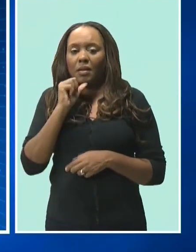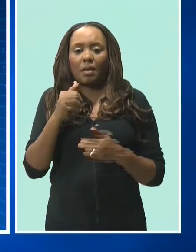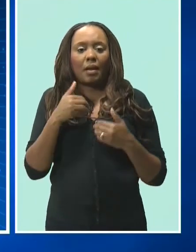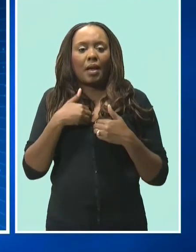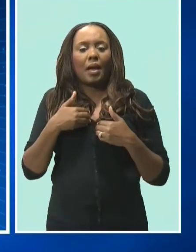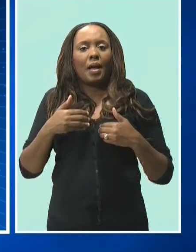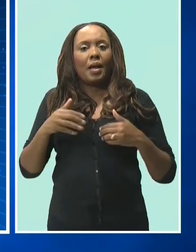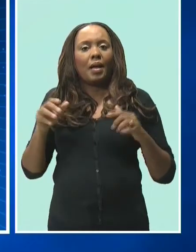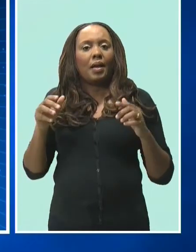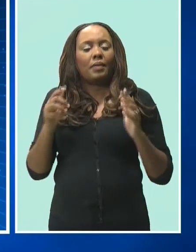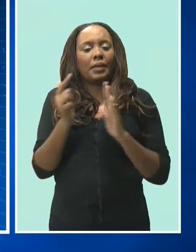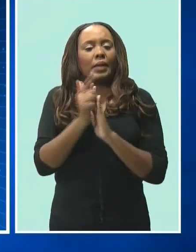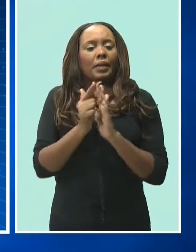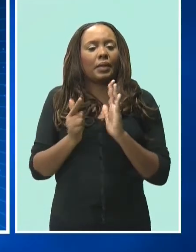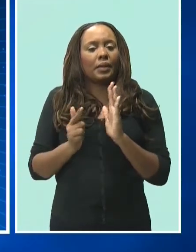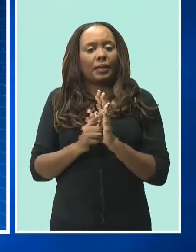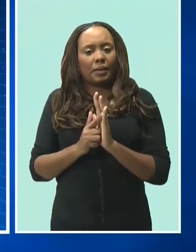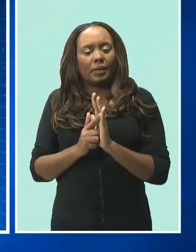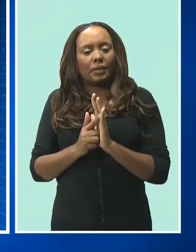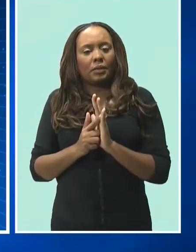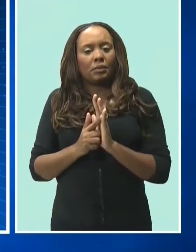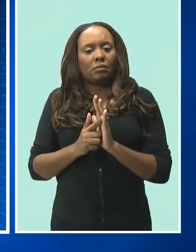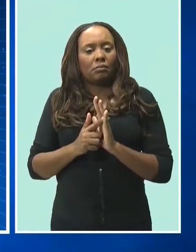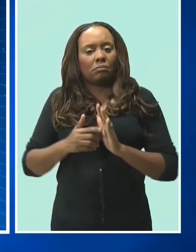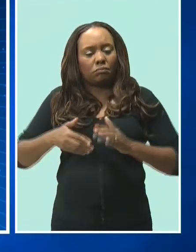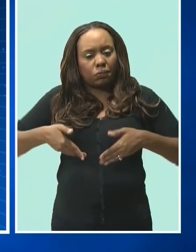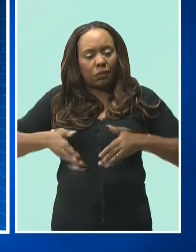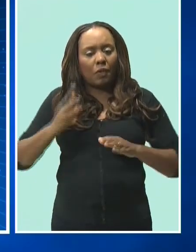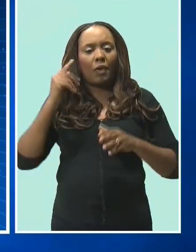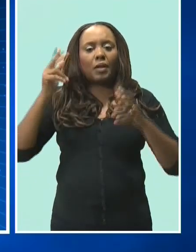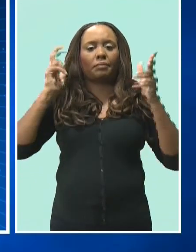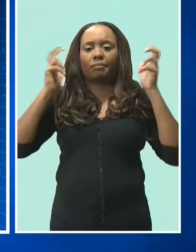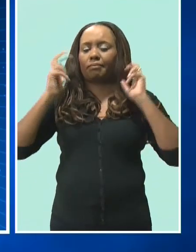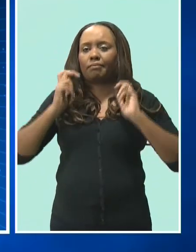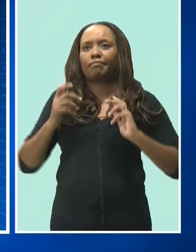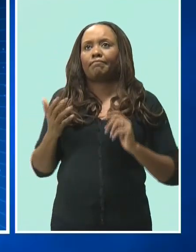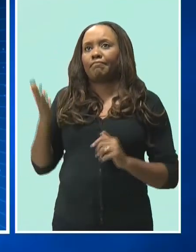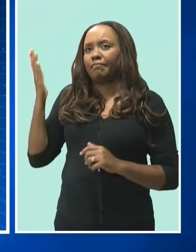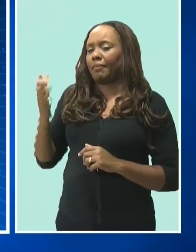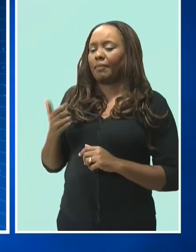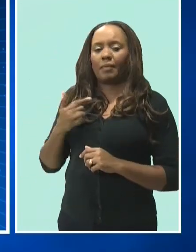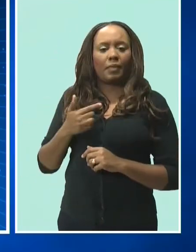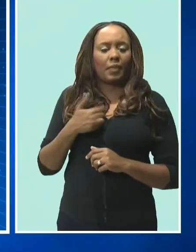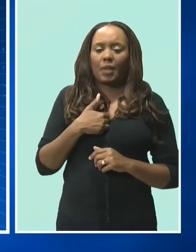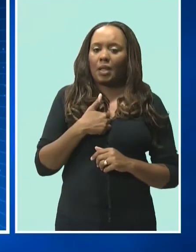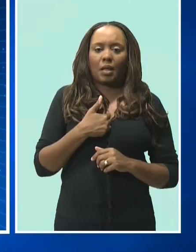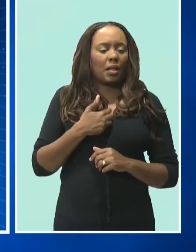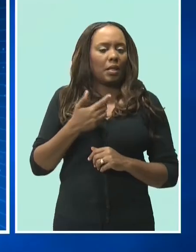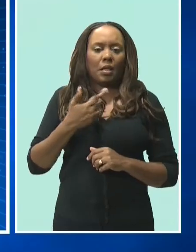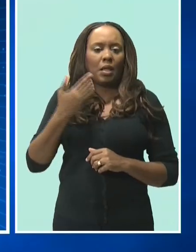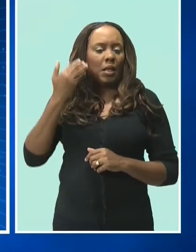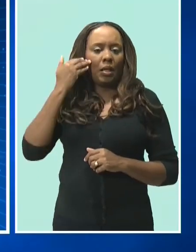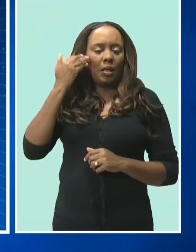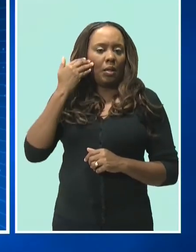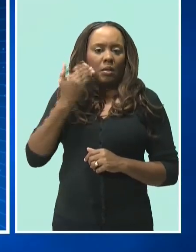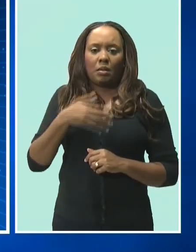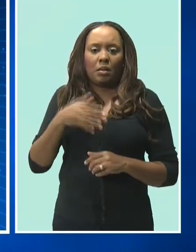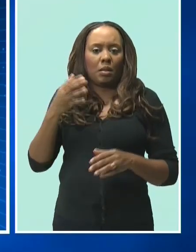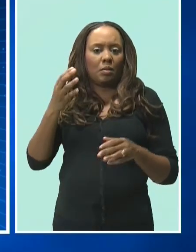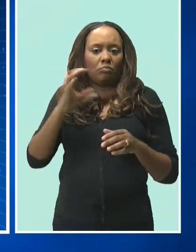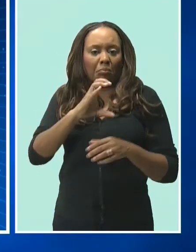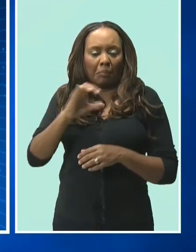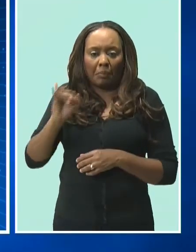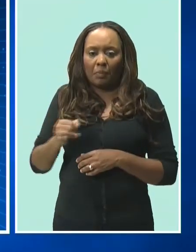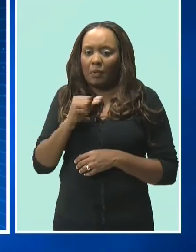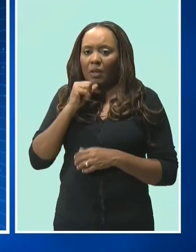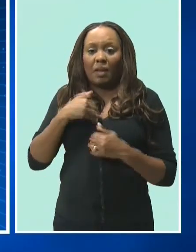jurisdiction. But I think that the court definitely doesn't have jurisdiction, and I would be surprised if the court were to